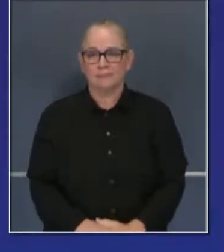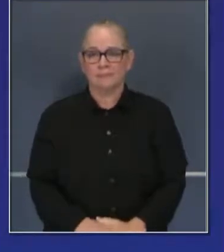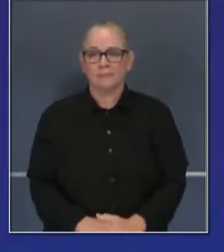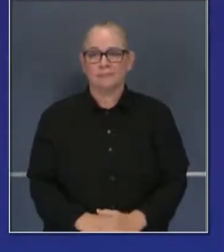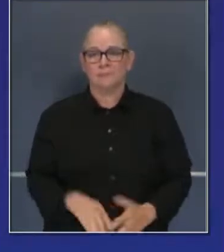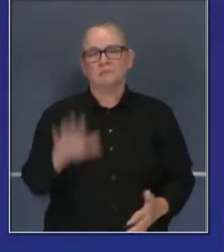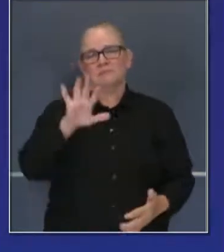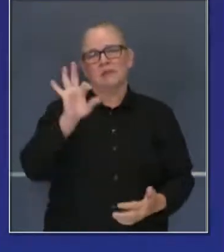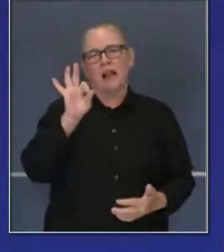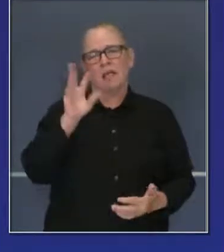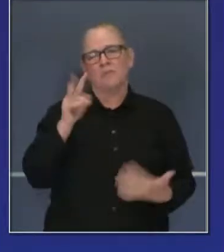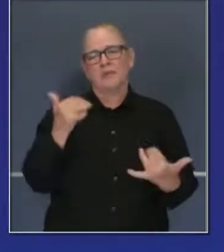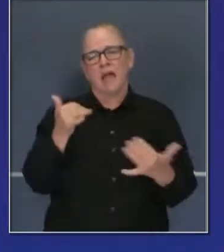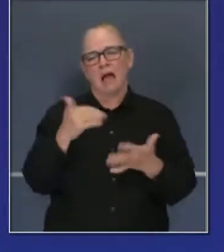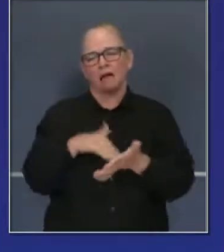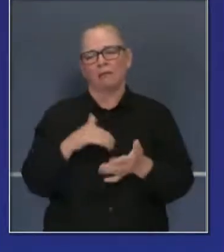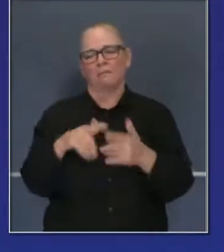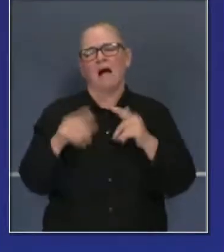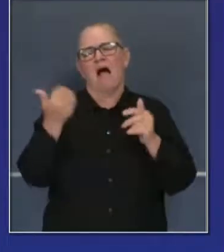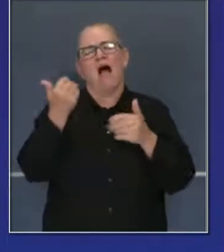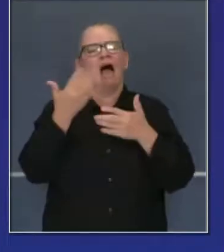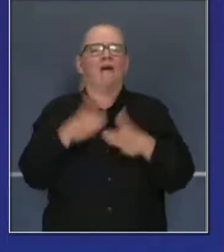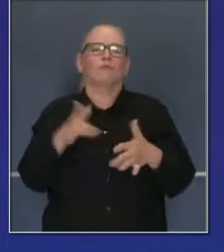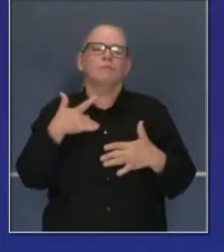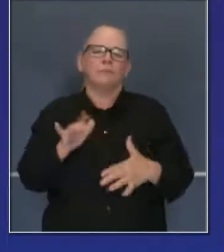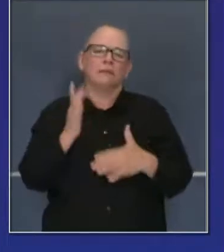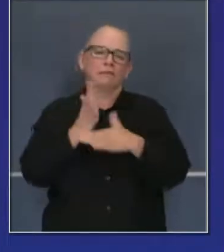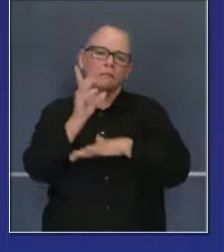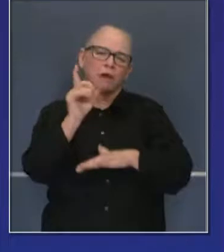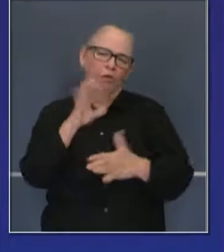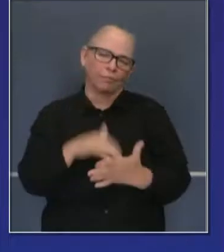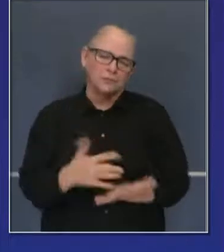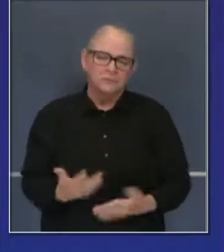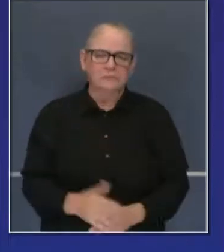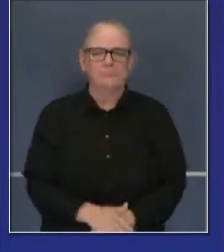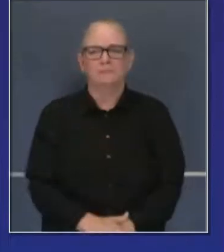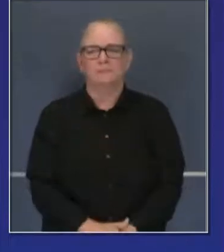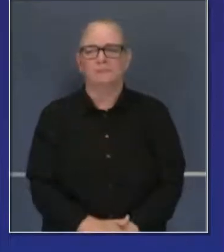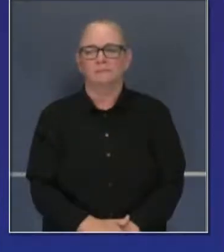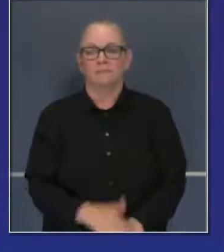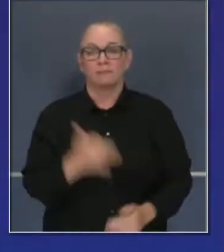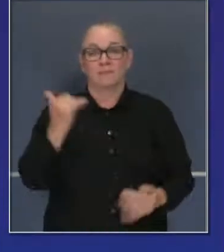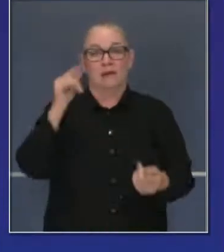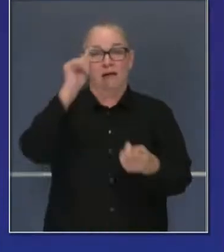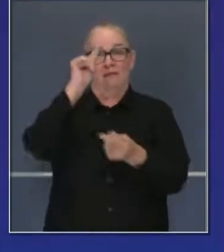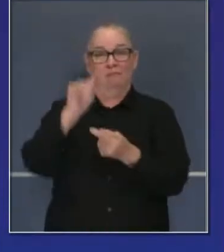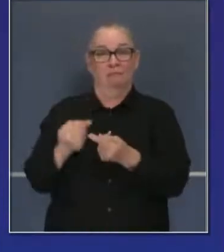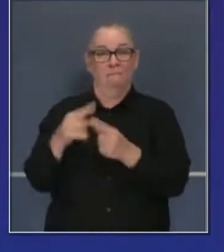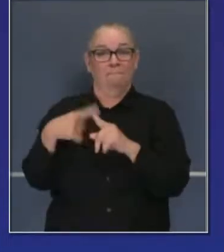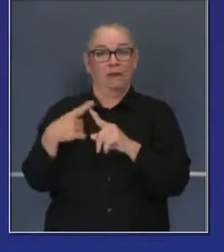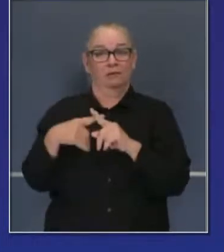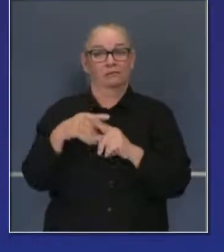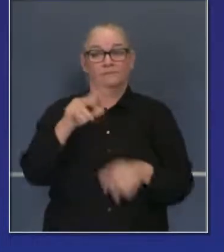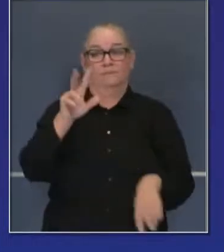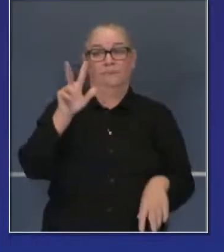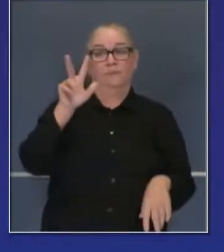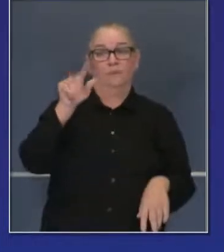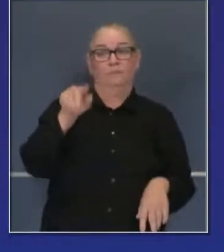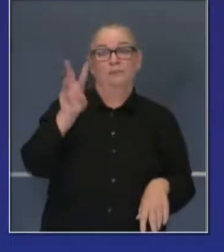the positivity rate is also declining at 3.6% over a 14-day period and